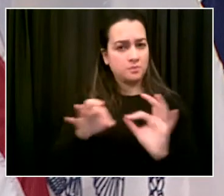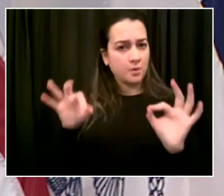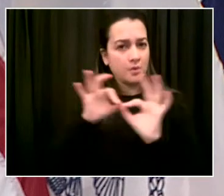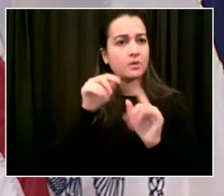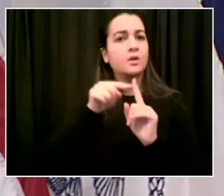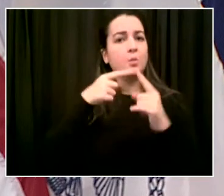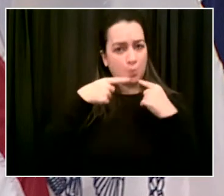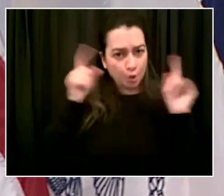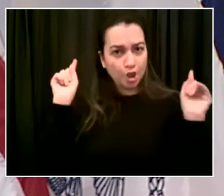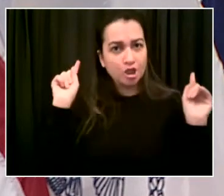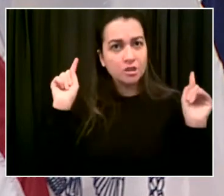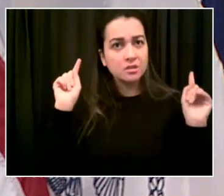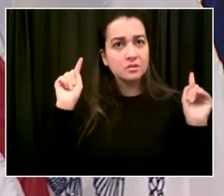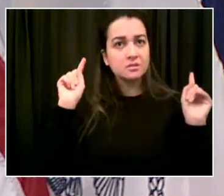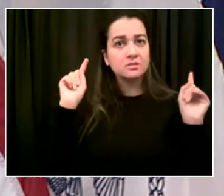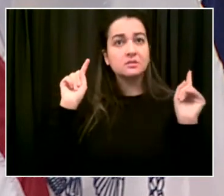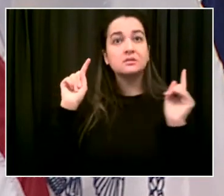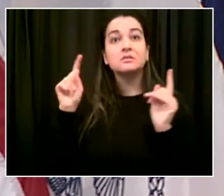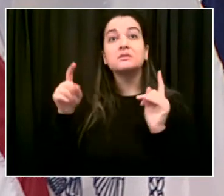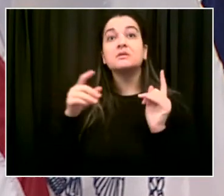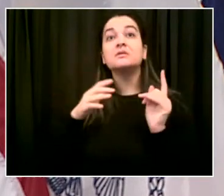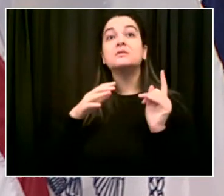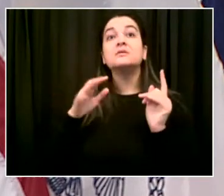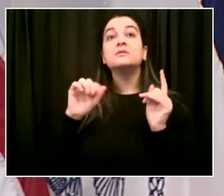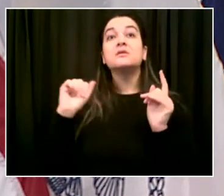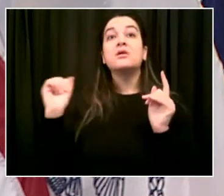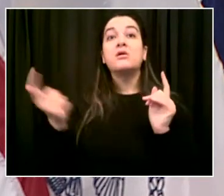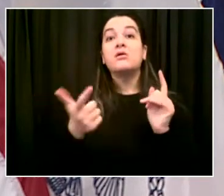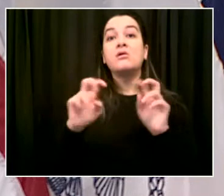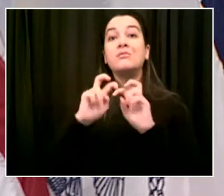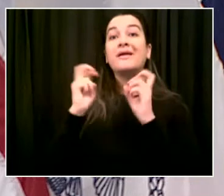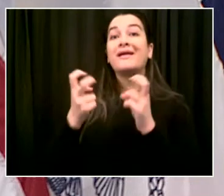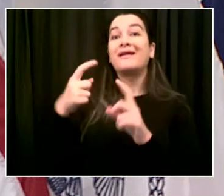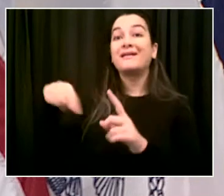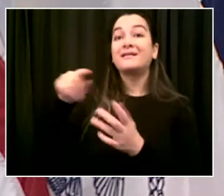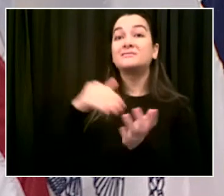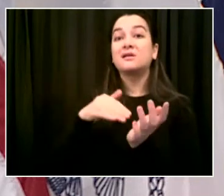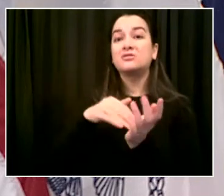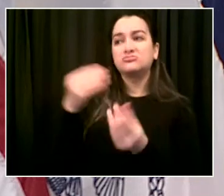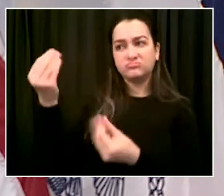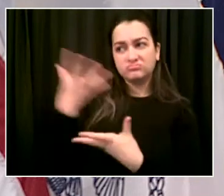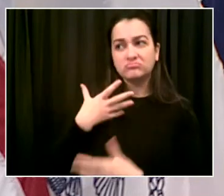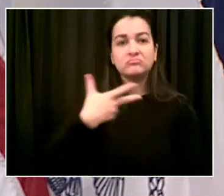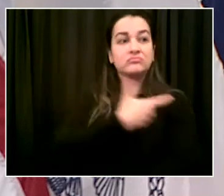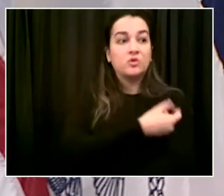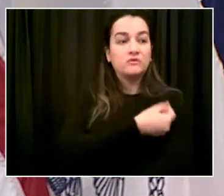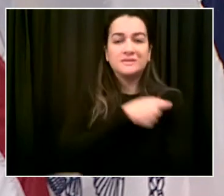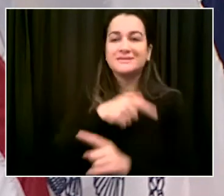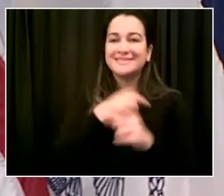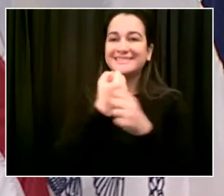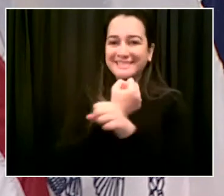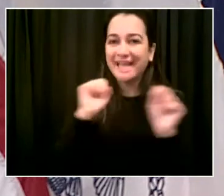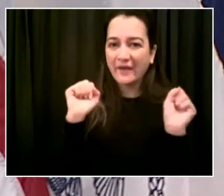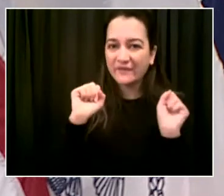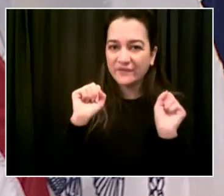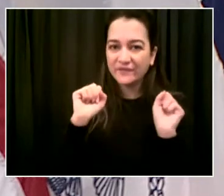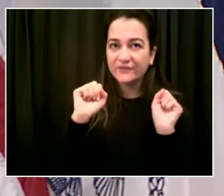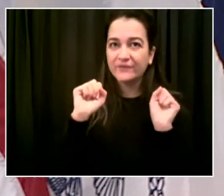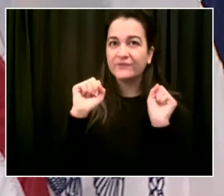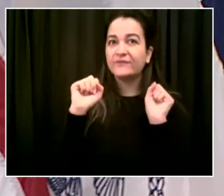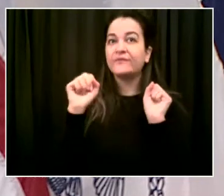They either have gotten vaccinated or will get vaccinated. Their families will get vaccinated. I absolutely look forward to being